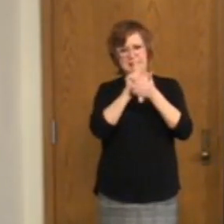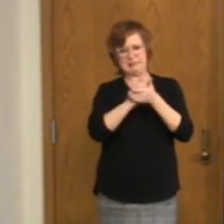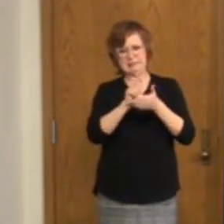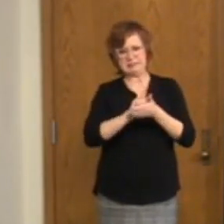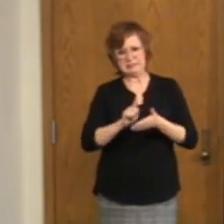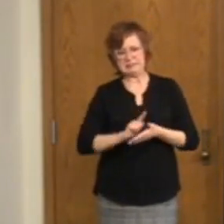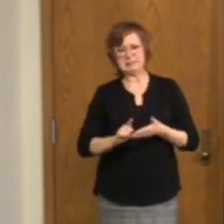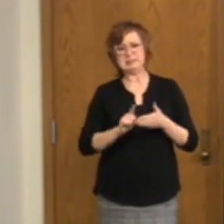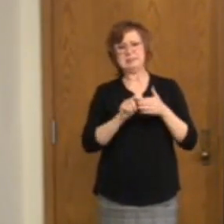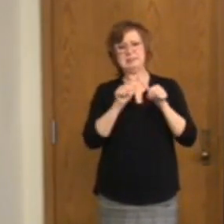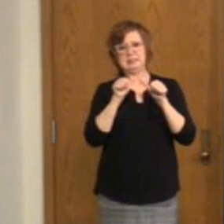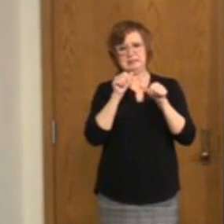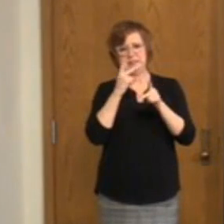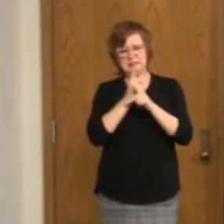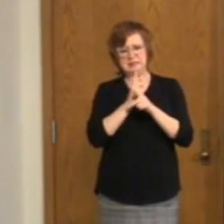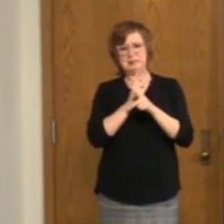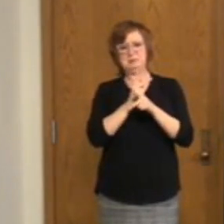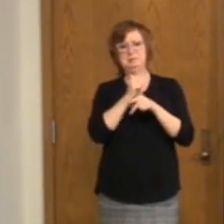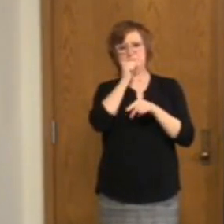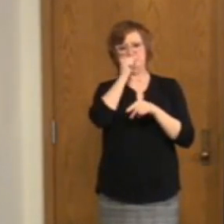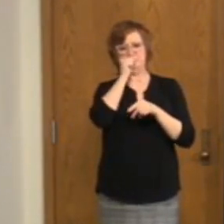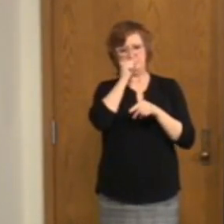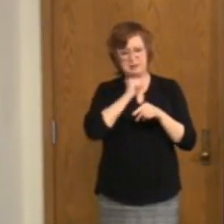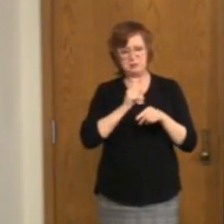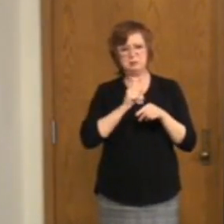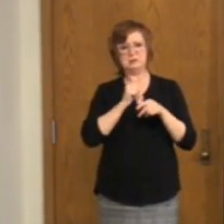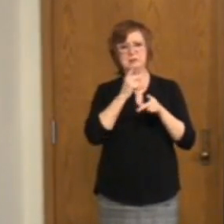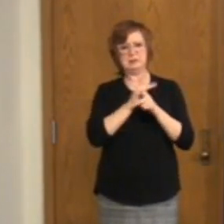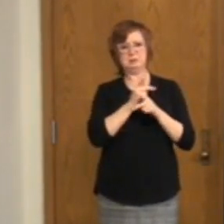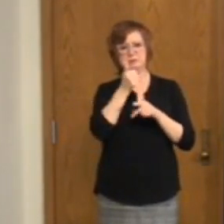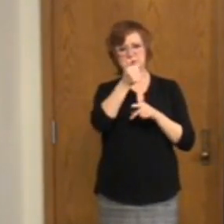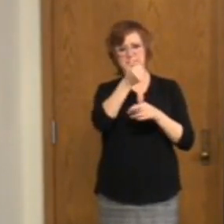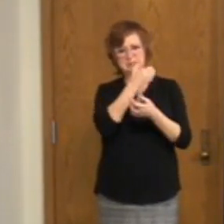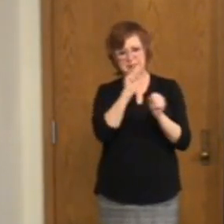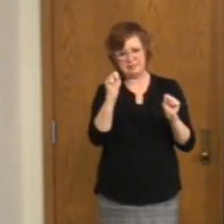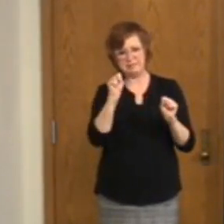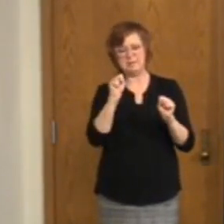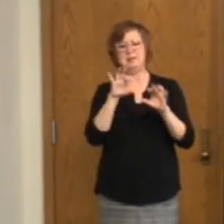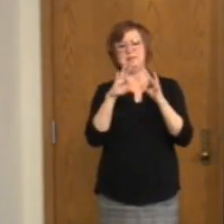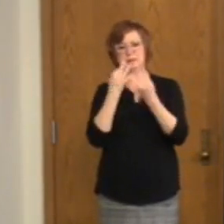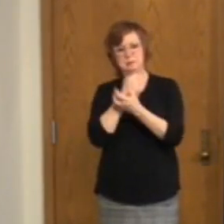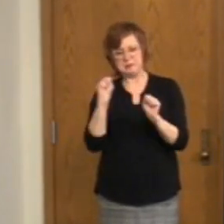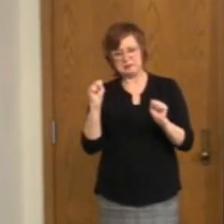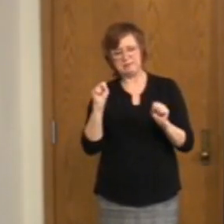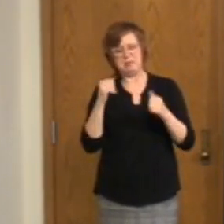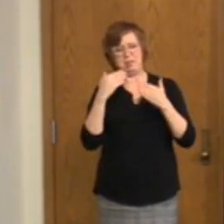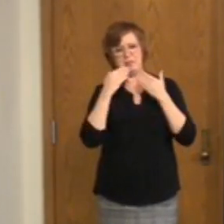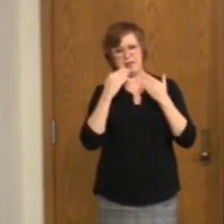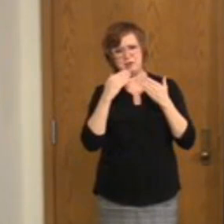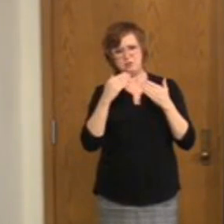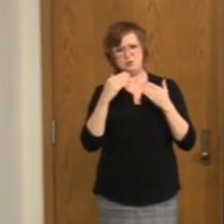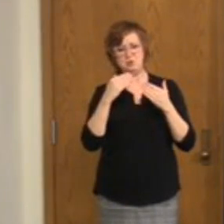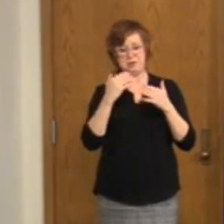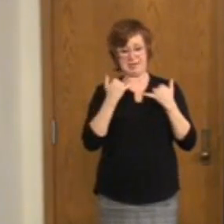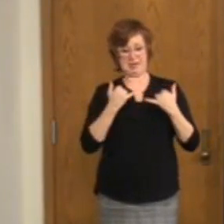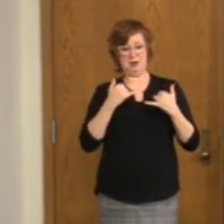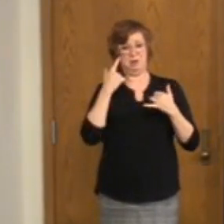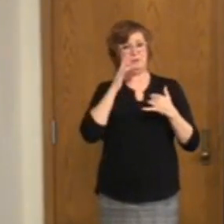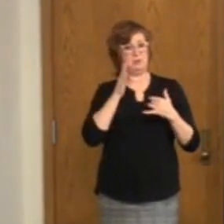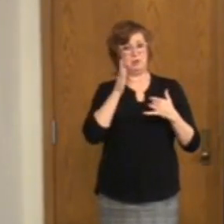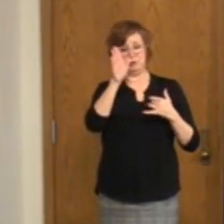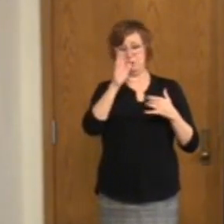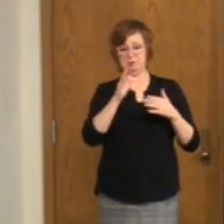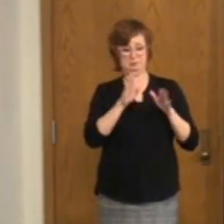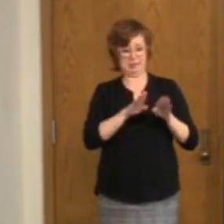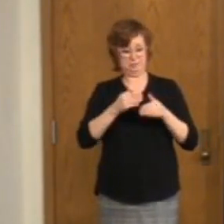safe, to keep those around you safe, and to keep your family safe. Thank you in advance for everything that I know that you have done and will continue